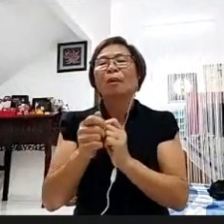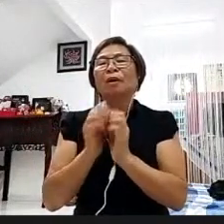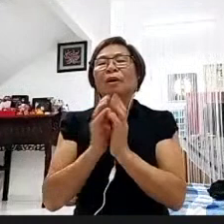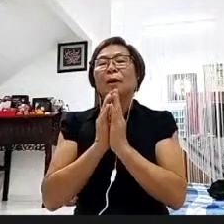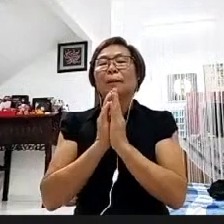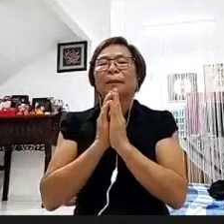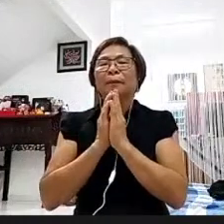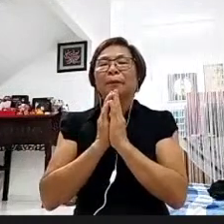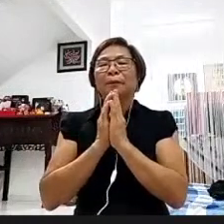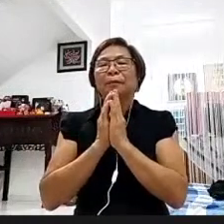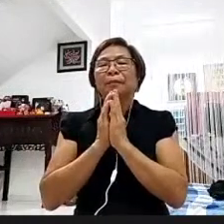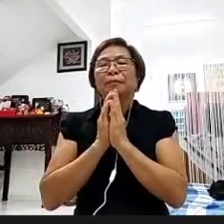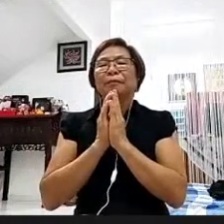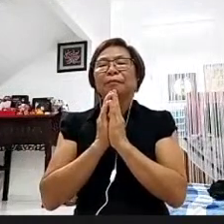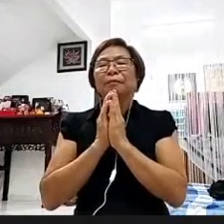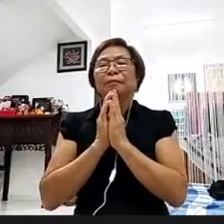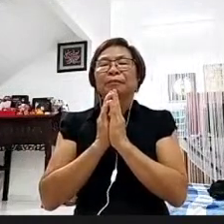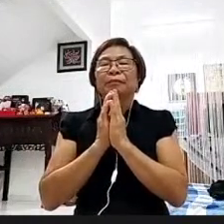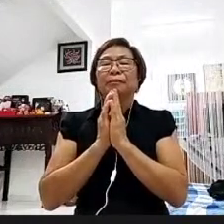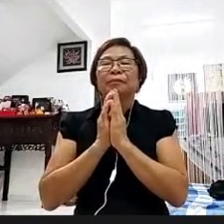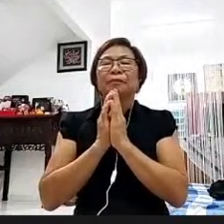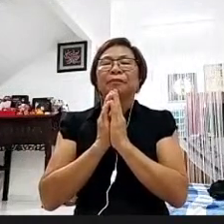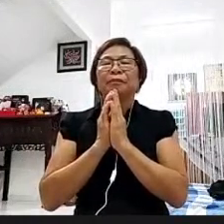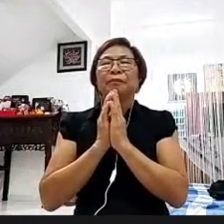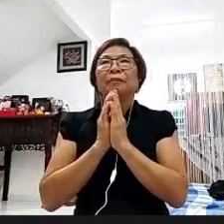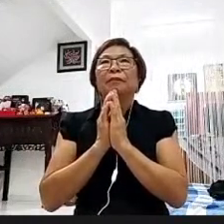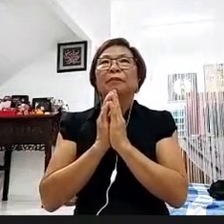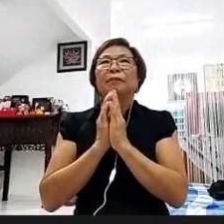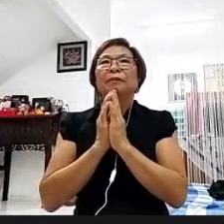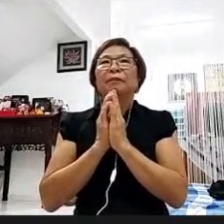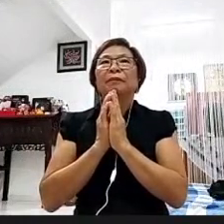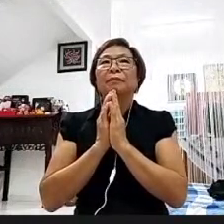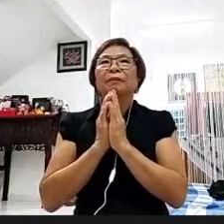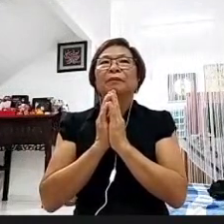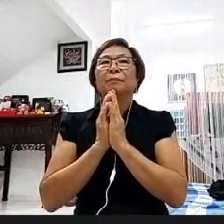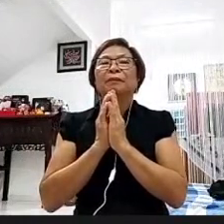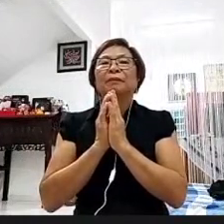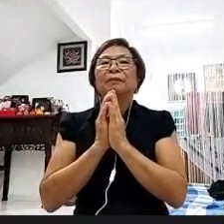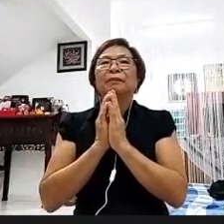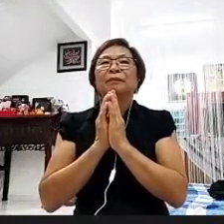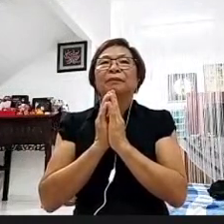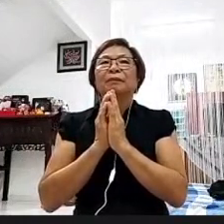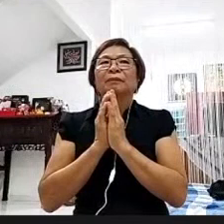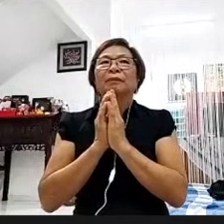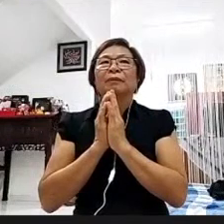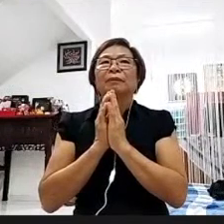Tatiyampi Dhammang saranang gacchami,